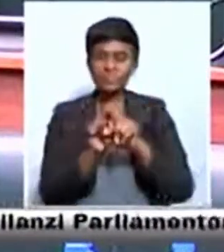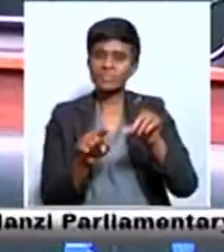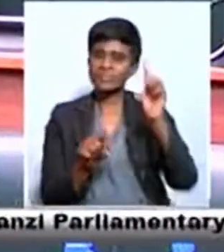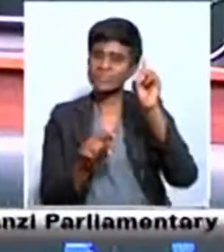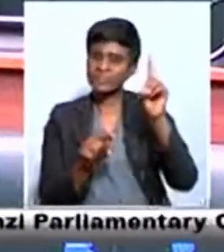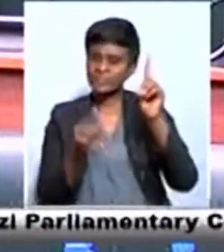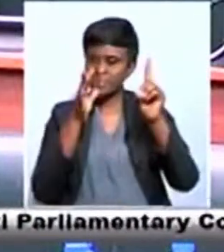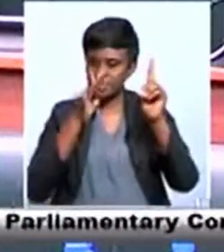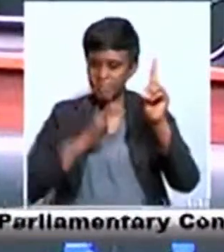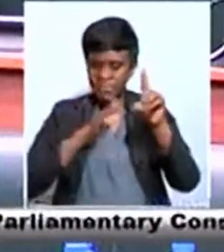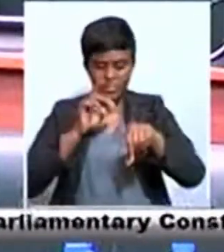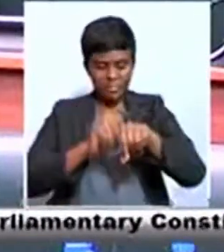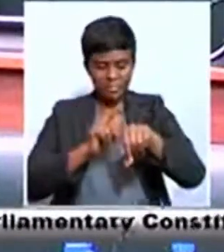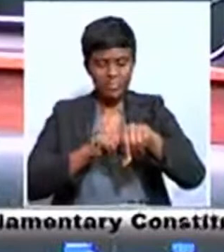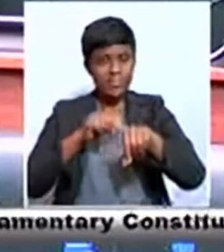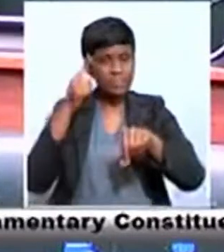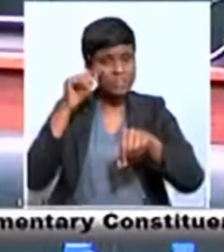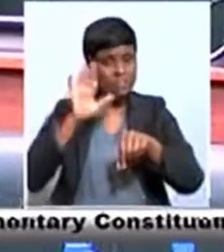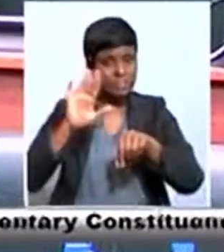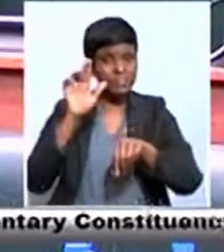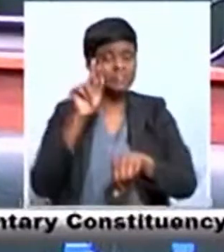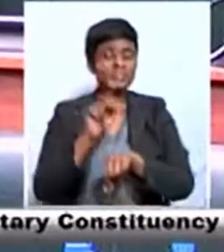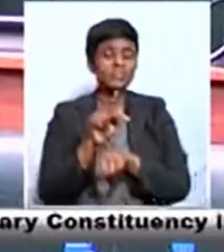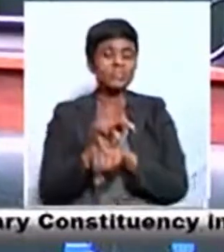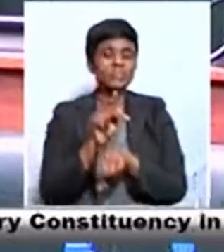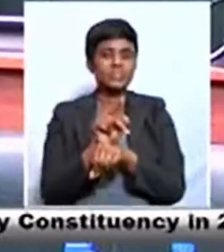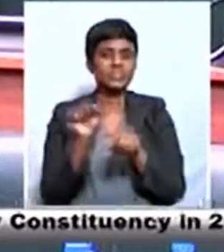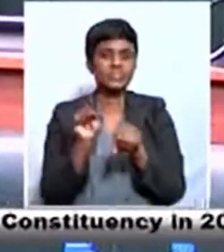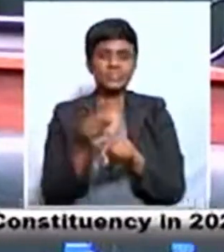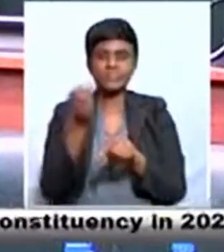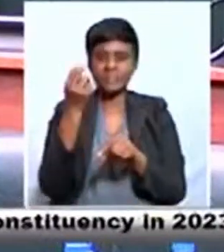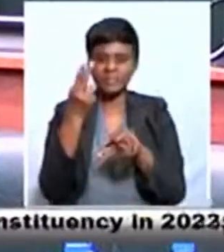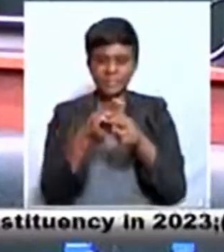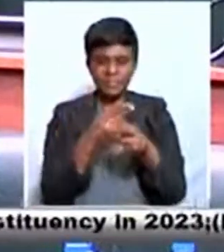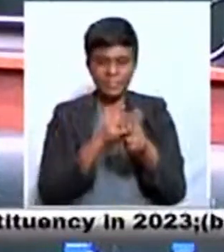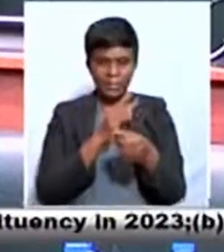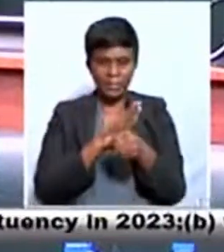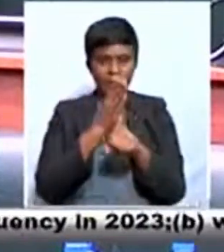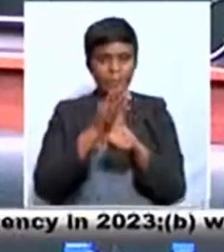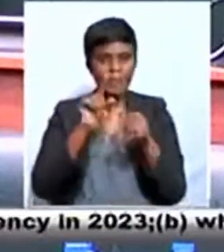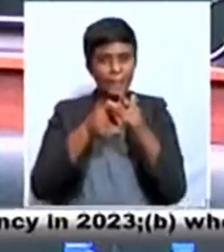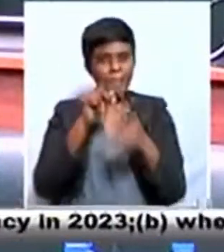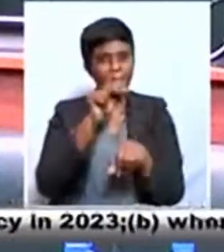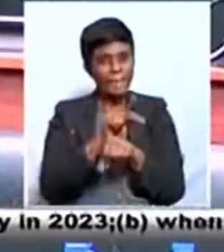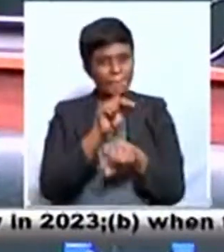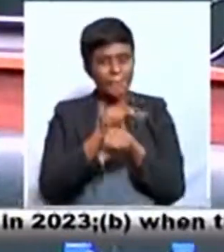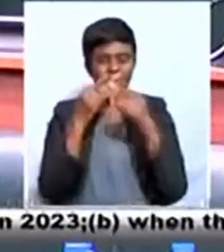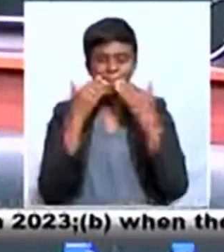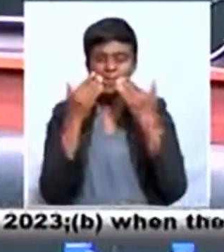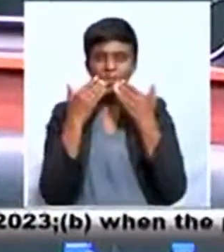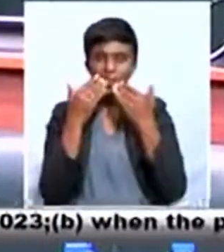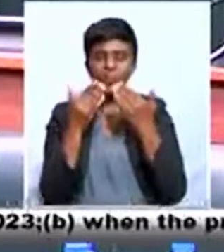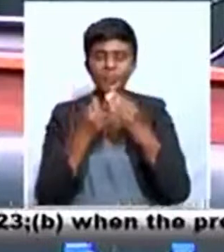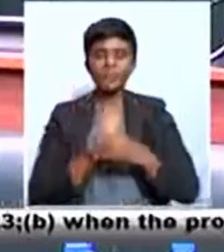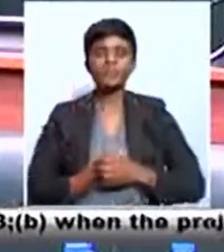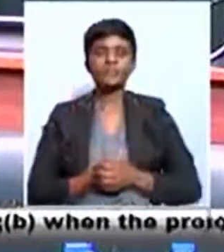Speaker, the time frame for the project is 12 months from the commencement of the project. I thank you.